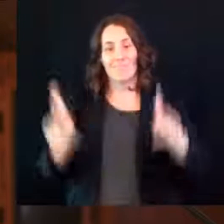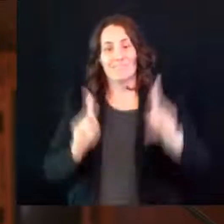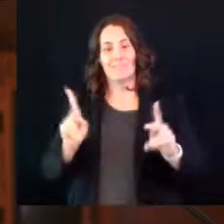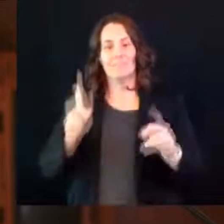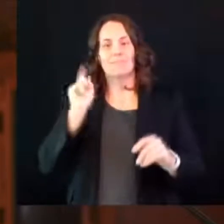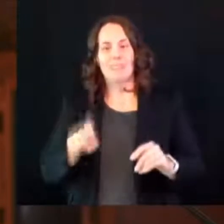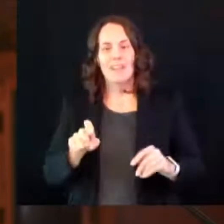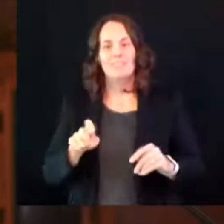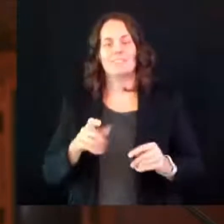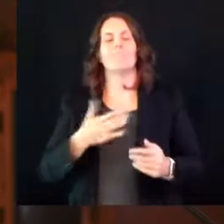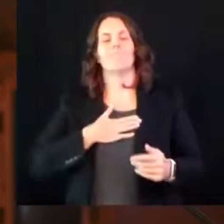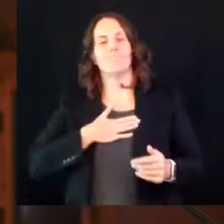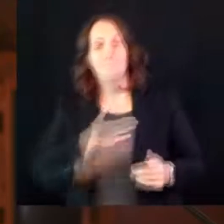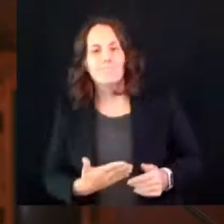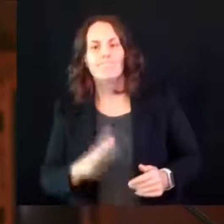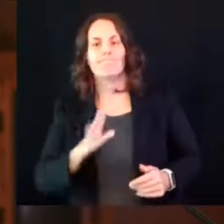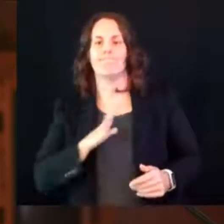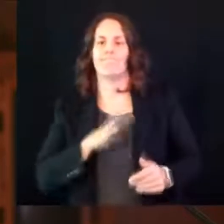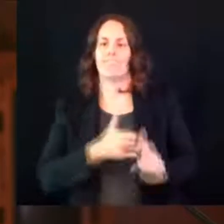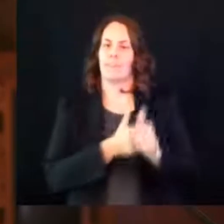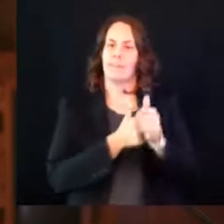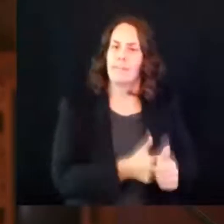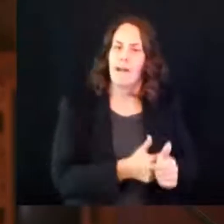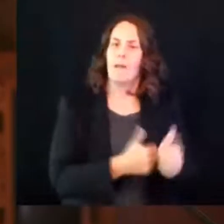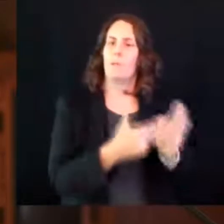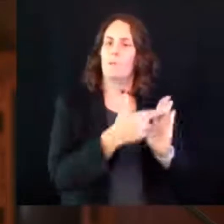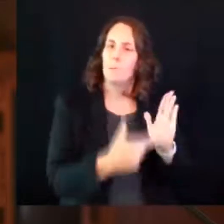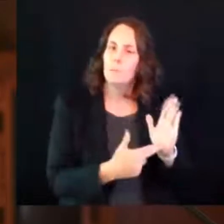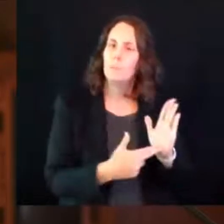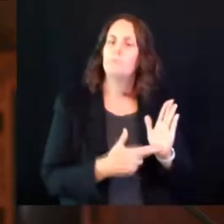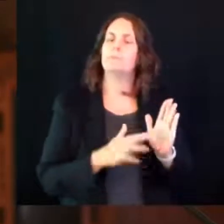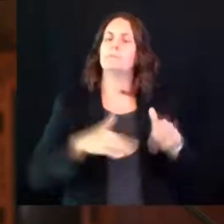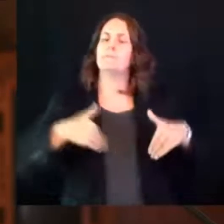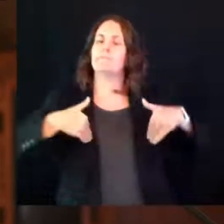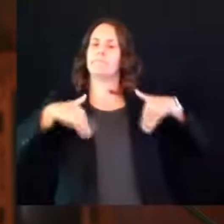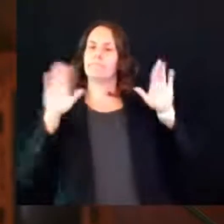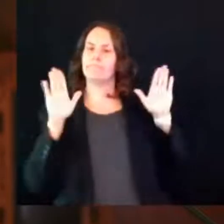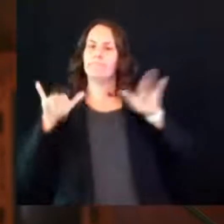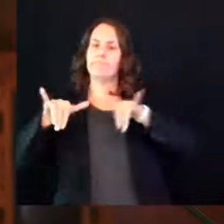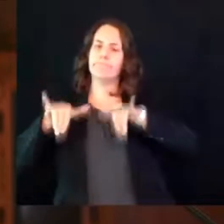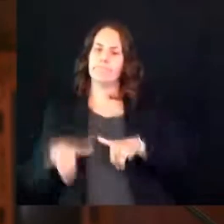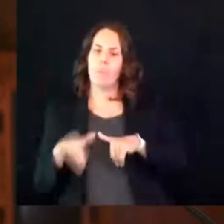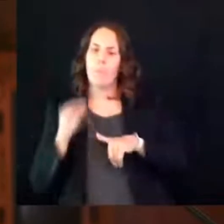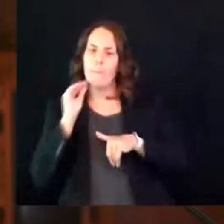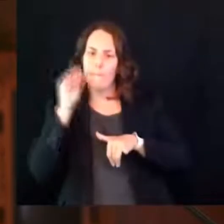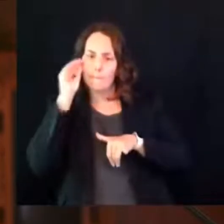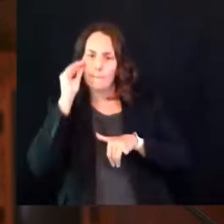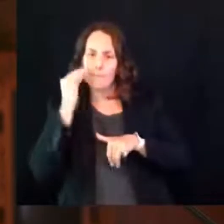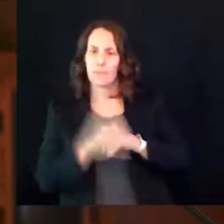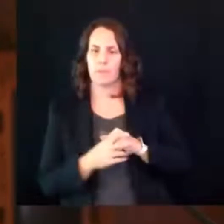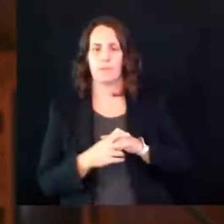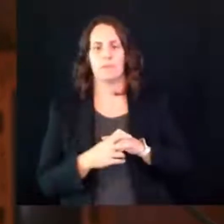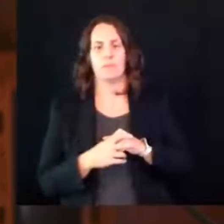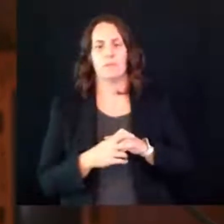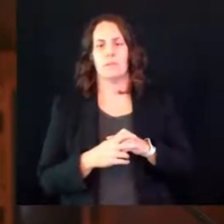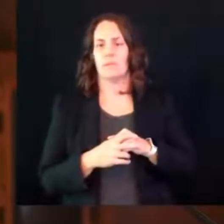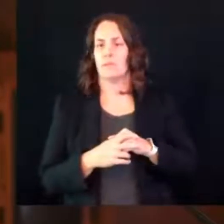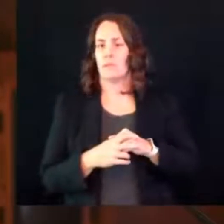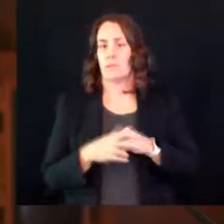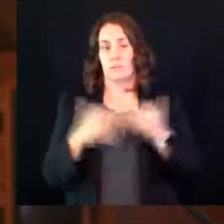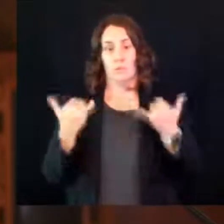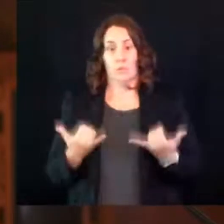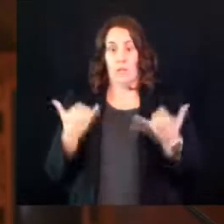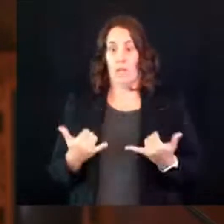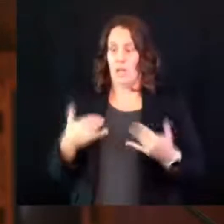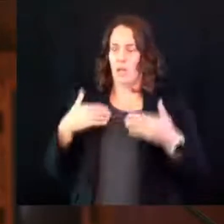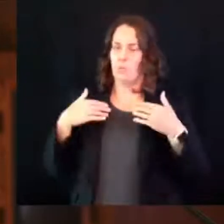the need for the order that I signed today. We have to reduce our social contact with other Wisconsinites. We